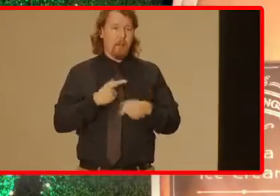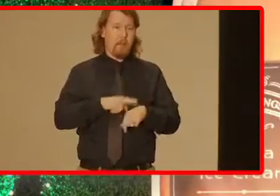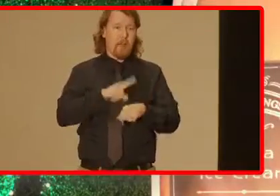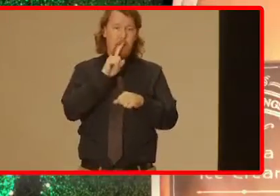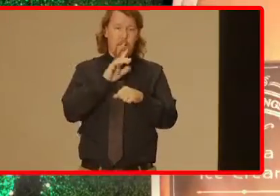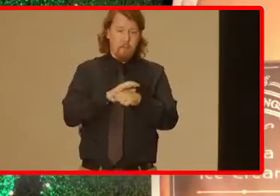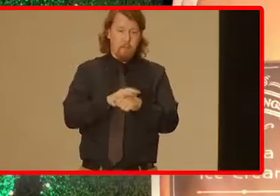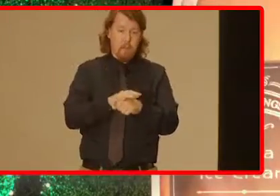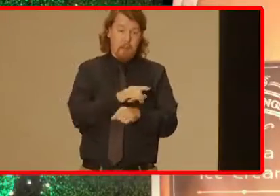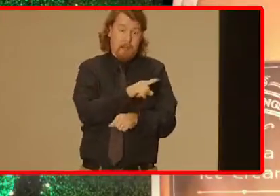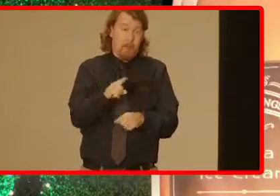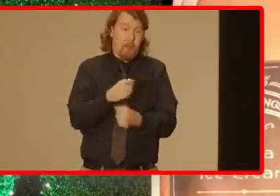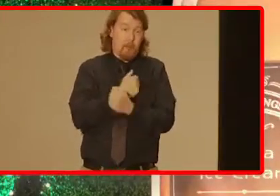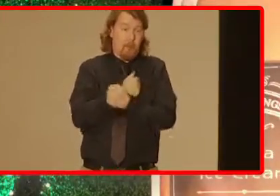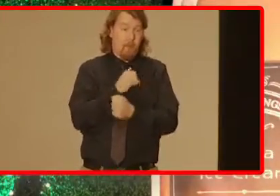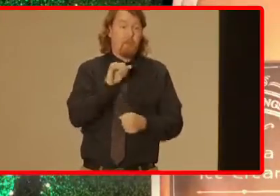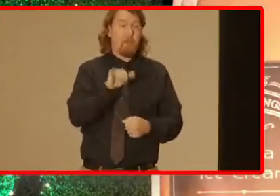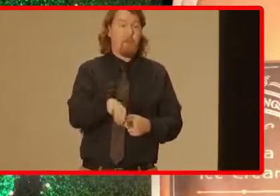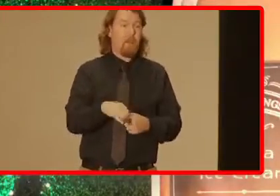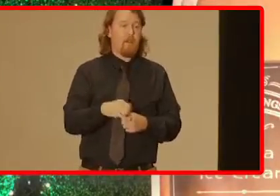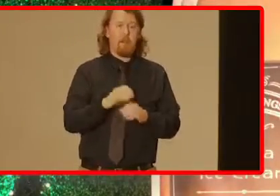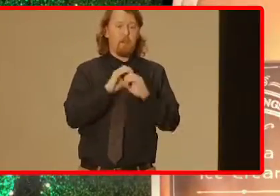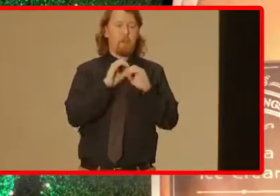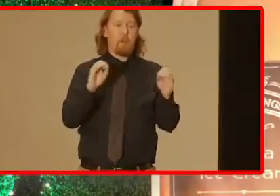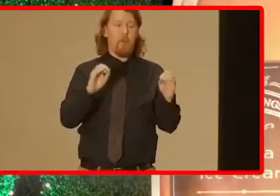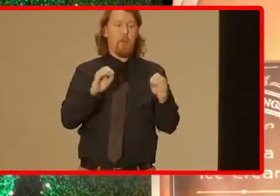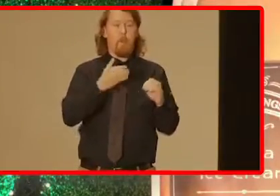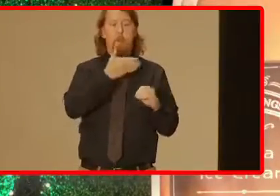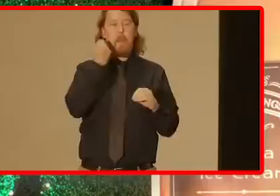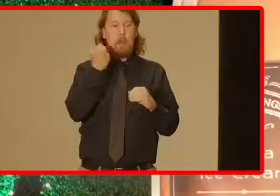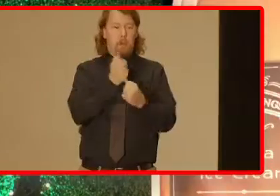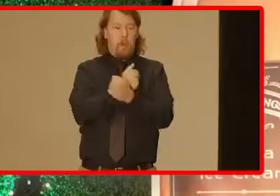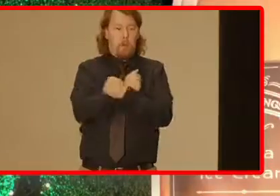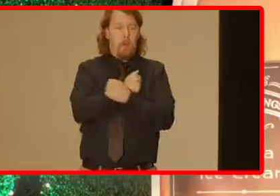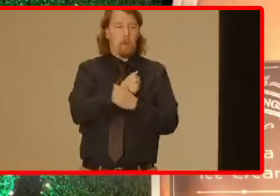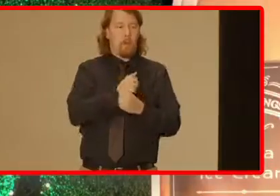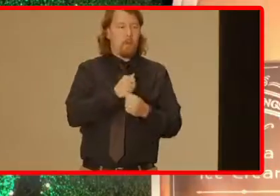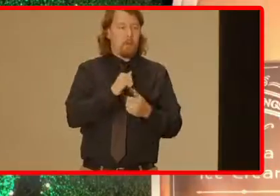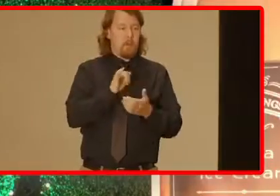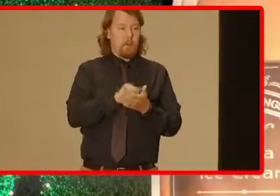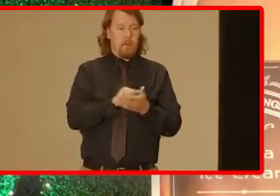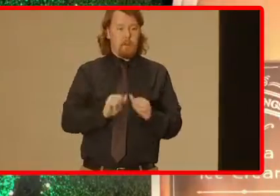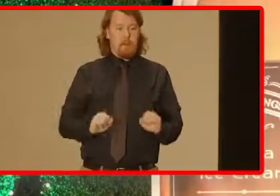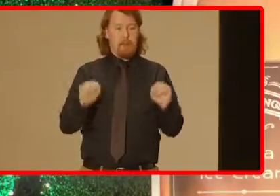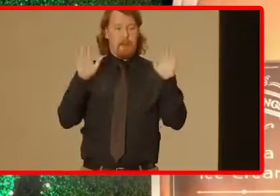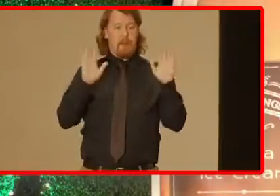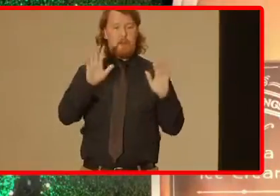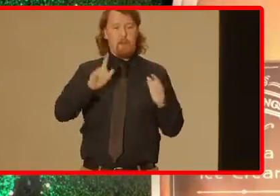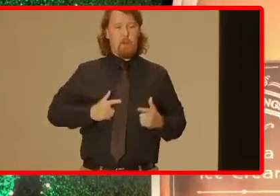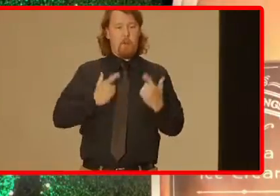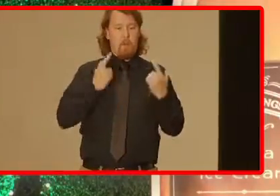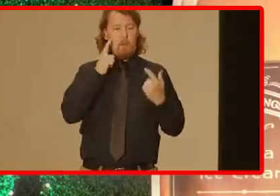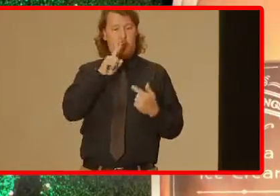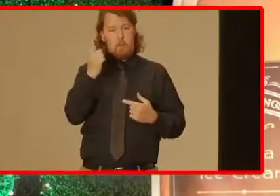one that you love. And there is no greater love, as we know, than to lay down your life for another.